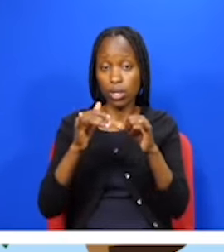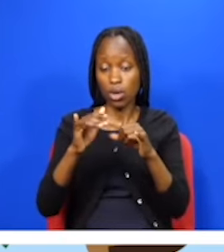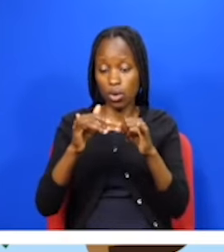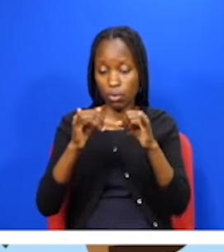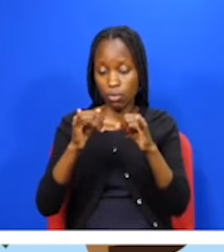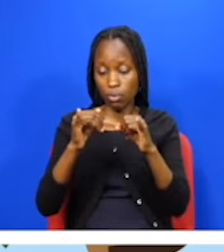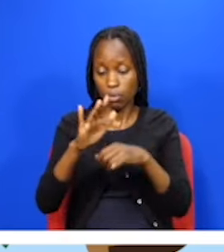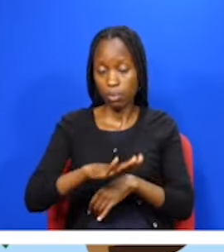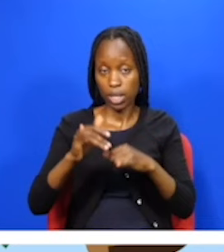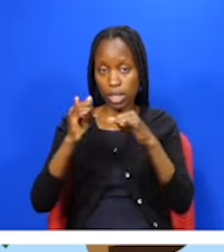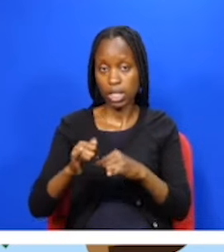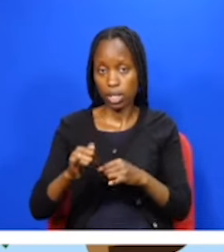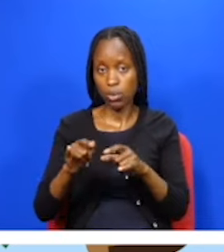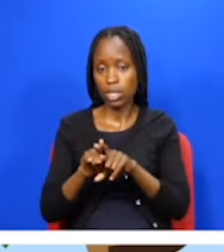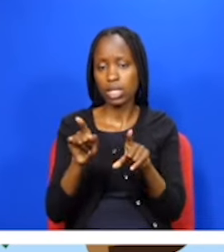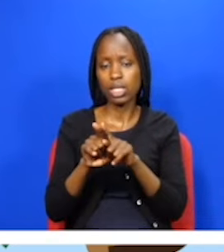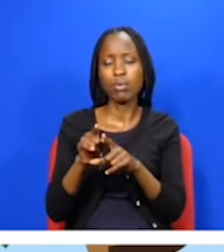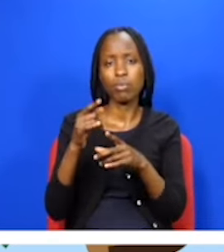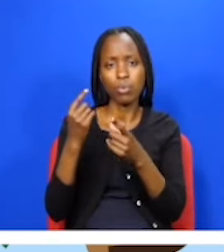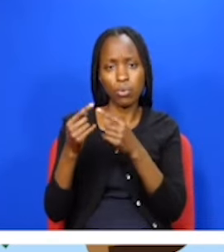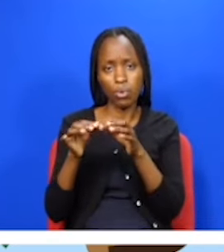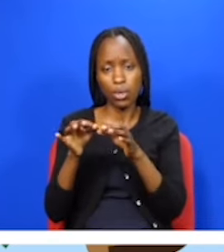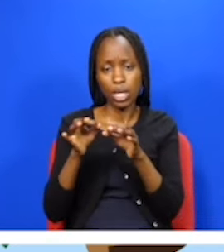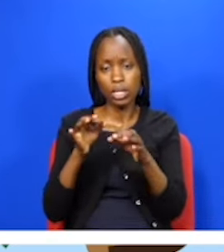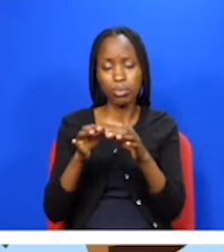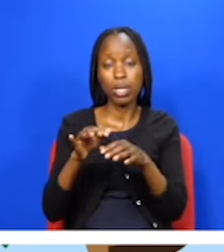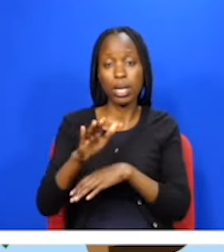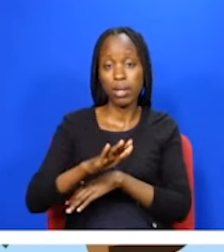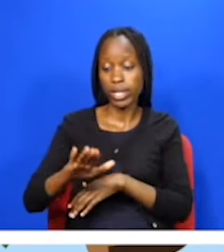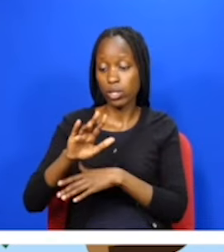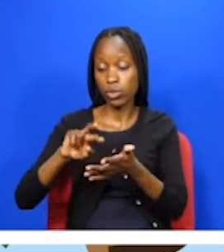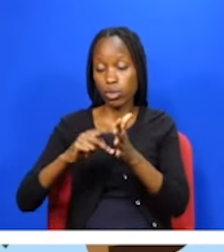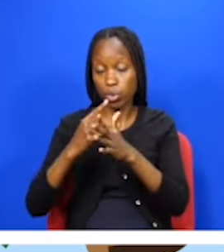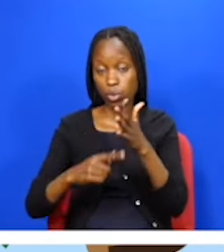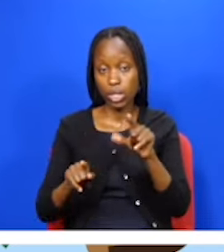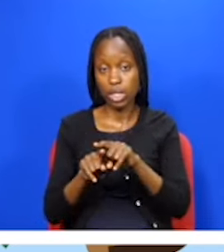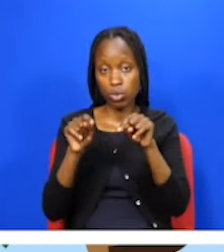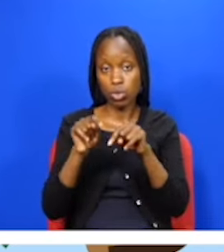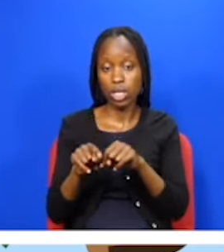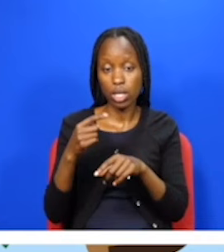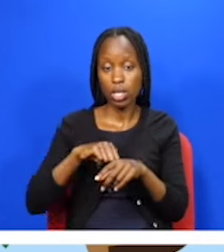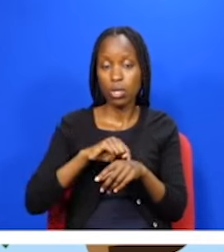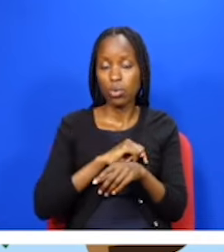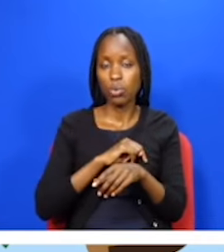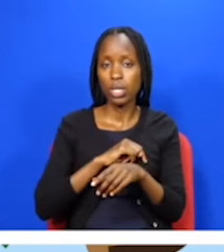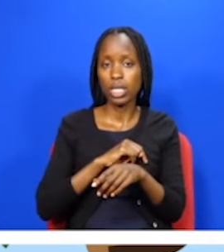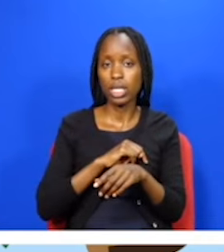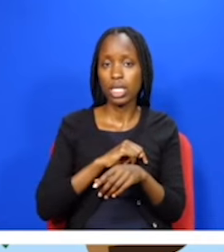what is a territory. And now today, we are seeing territories. So what is a